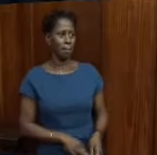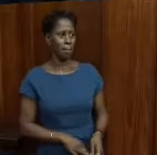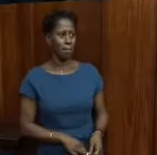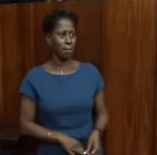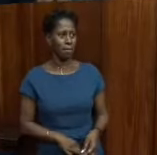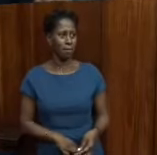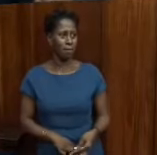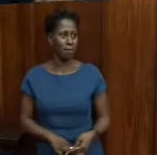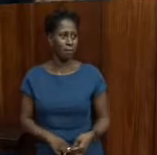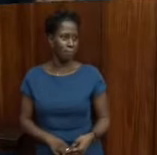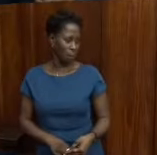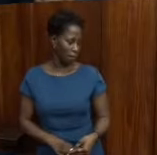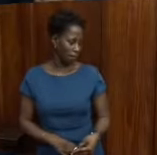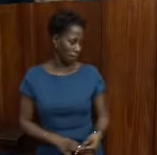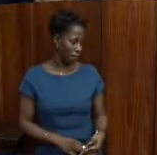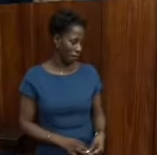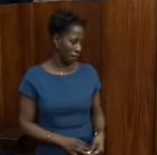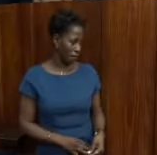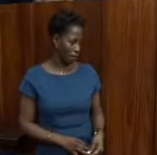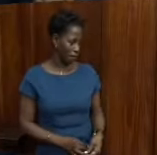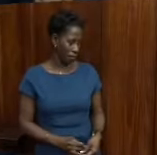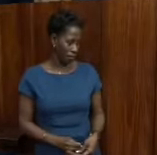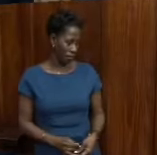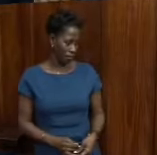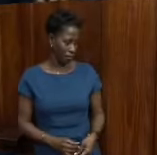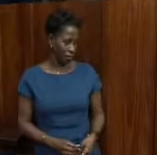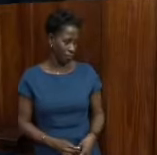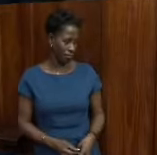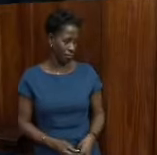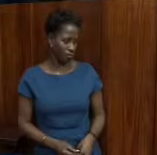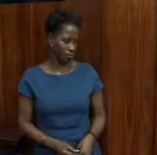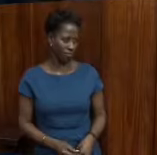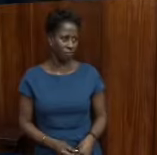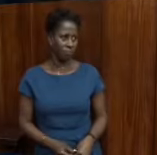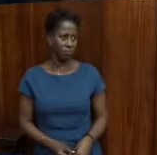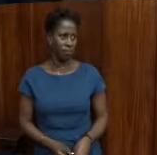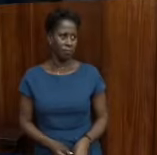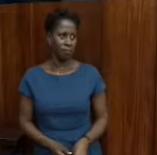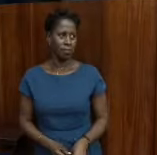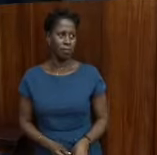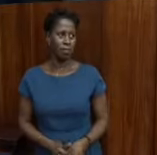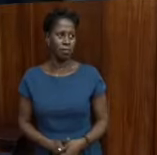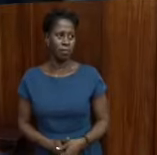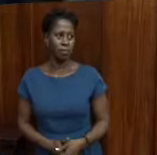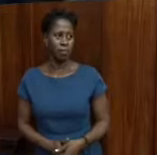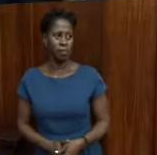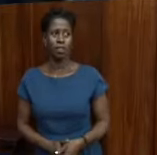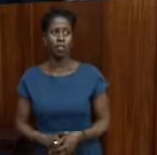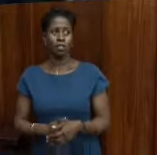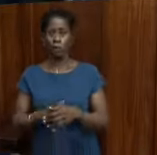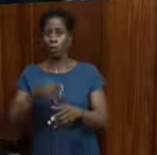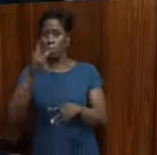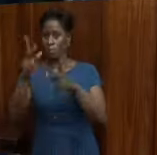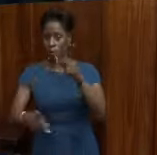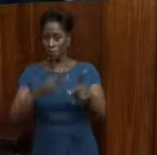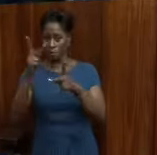Mr. Speaker, citizen safety and security is at the core of the nation's prosperity.